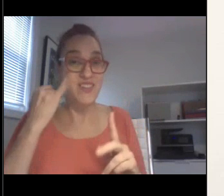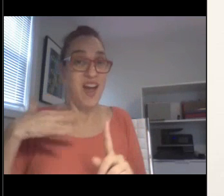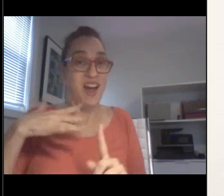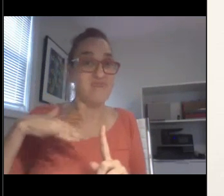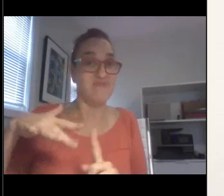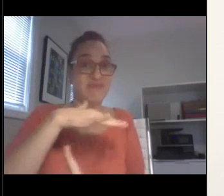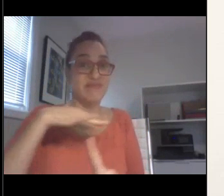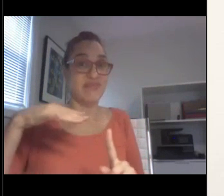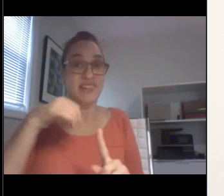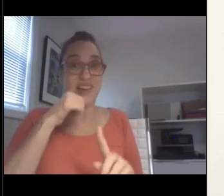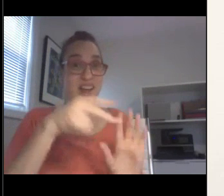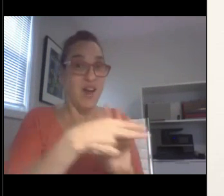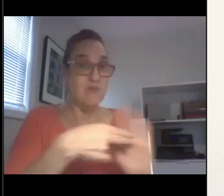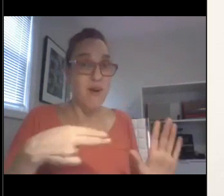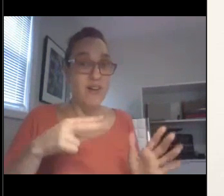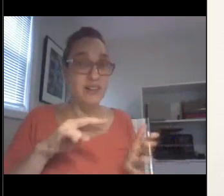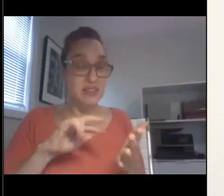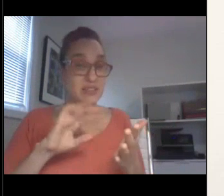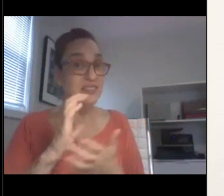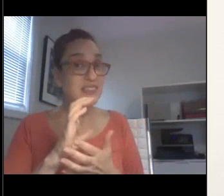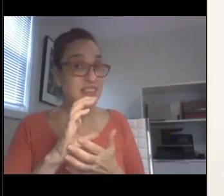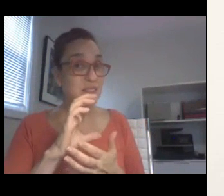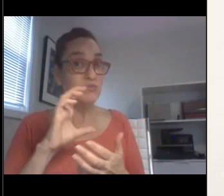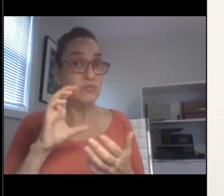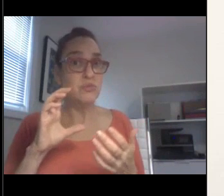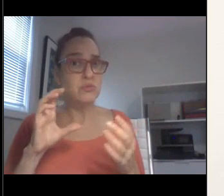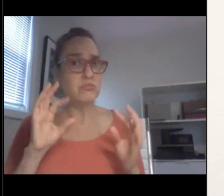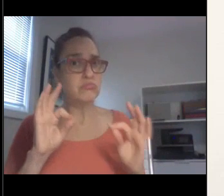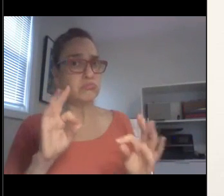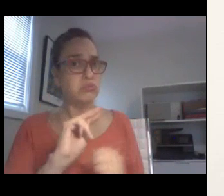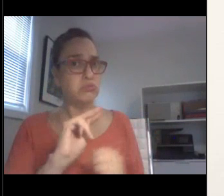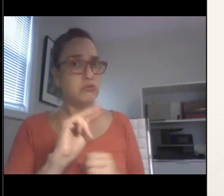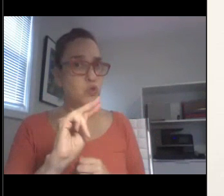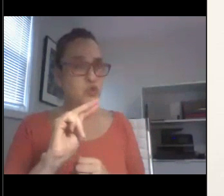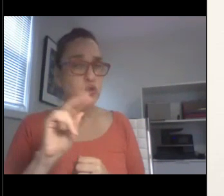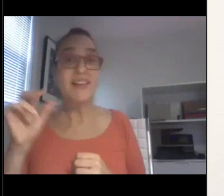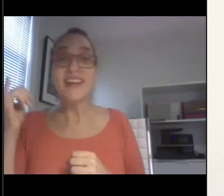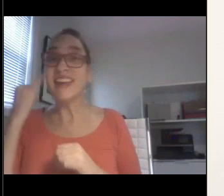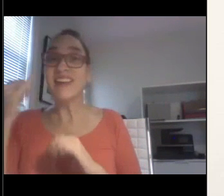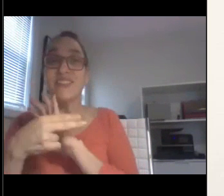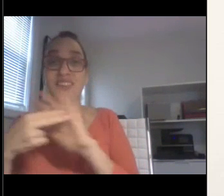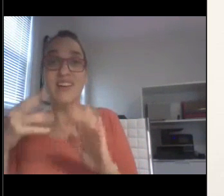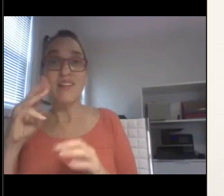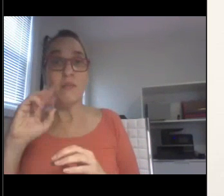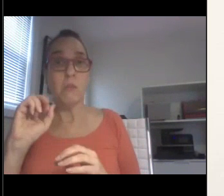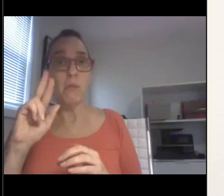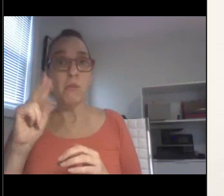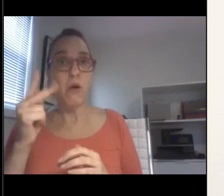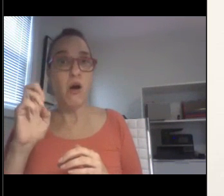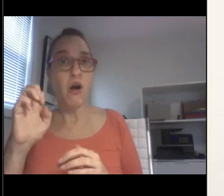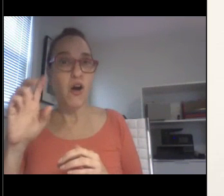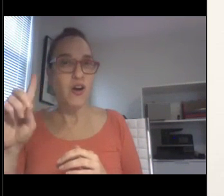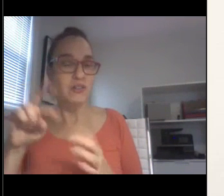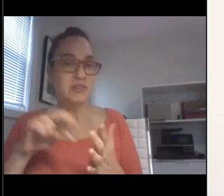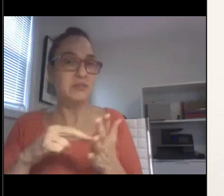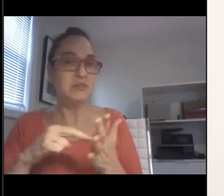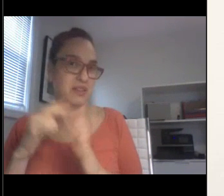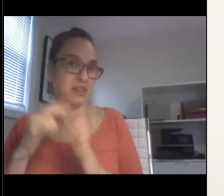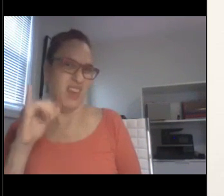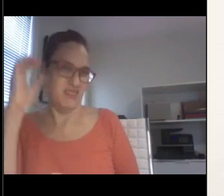marked content sounds like opinion. So whereas only scholars who have, quote, relevant identities should avow them,